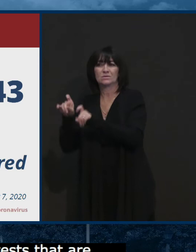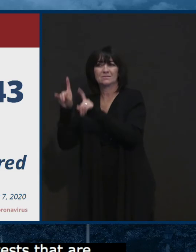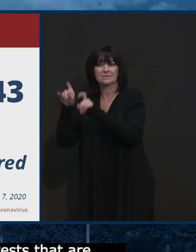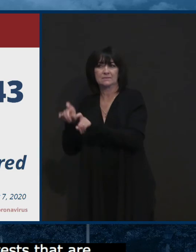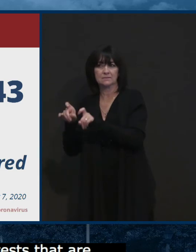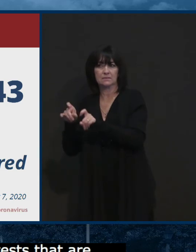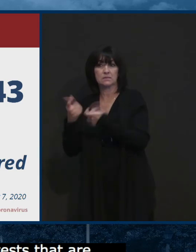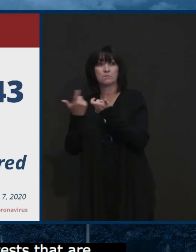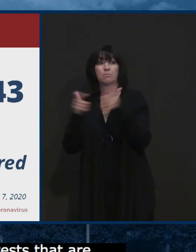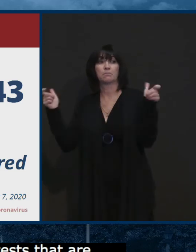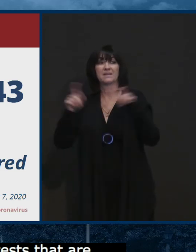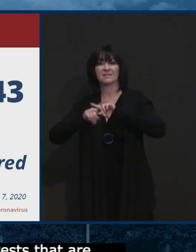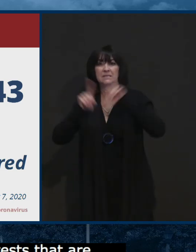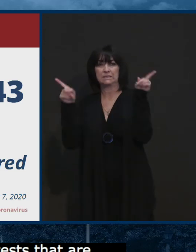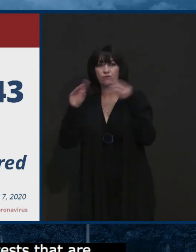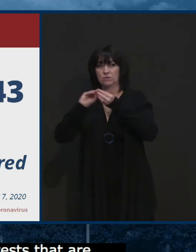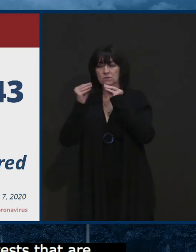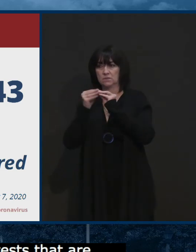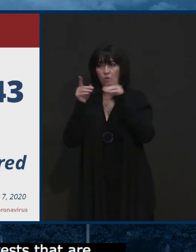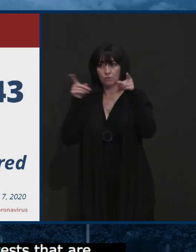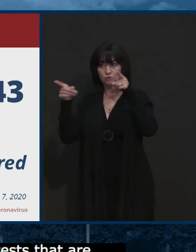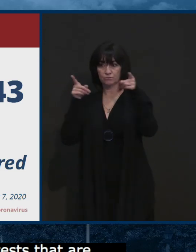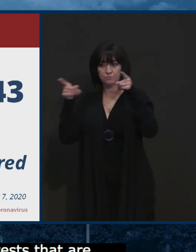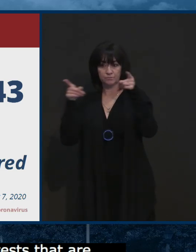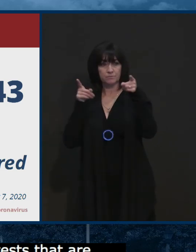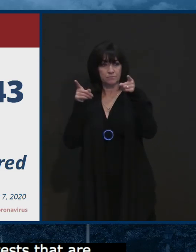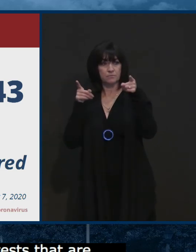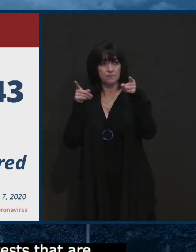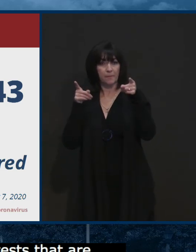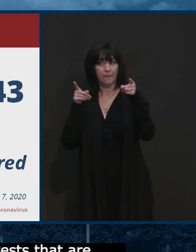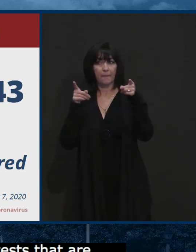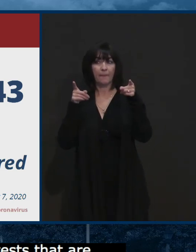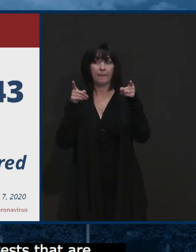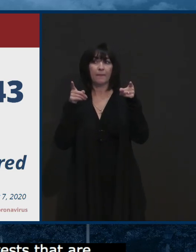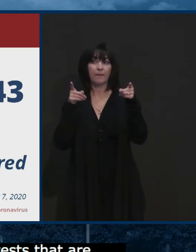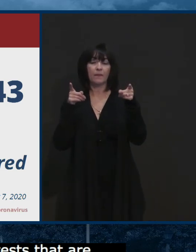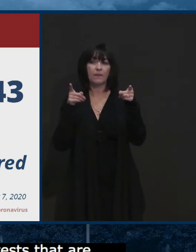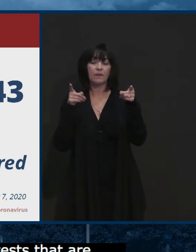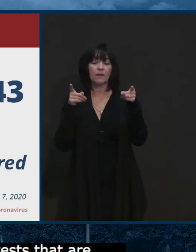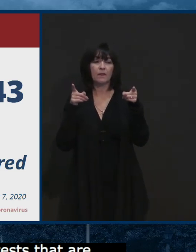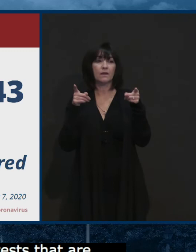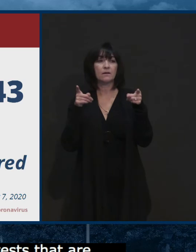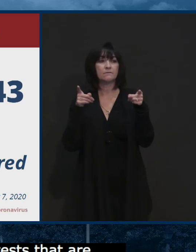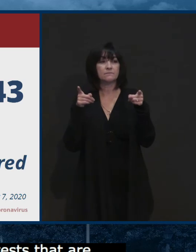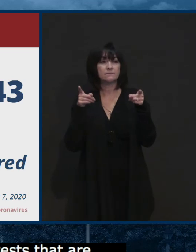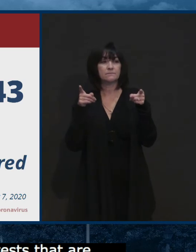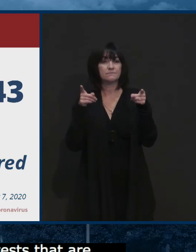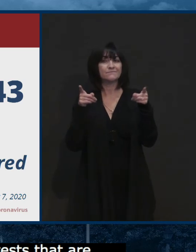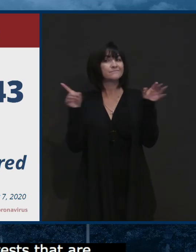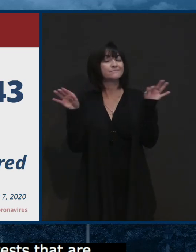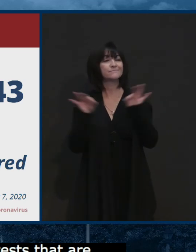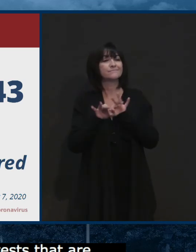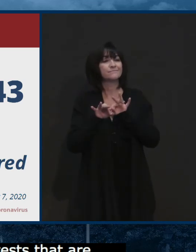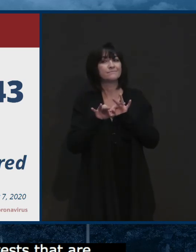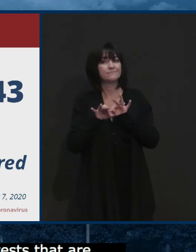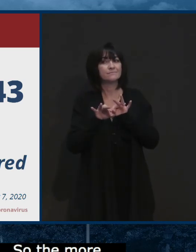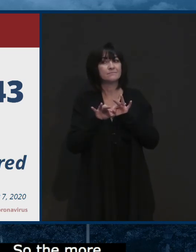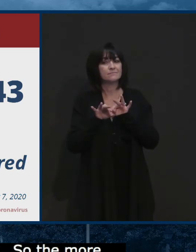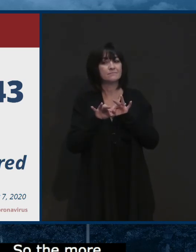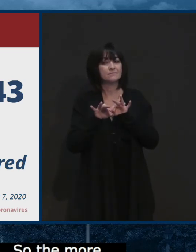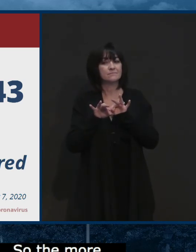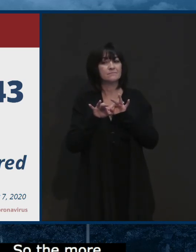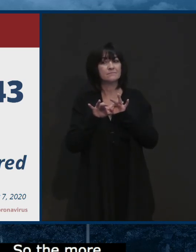600,000, big difference there. And so the more relevant calculation is using the